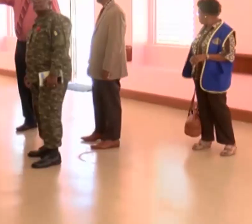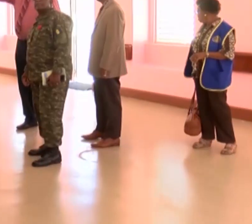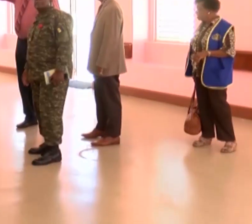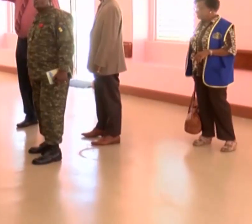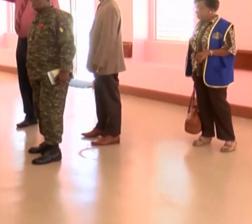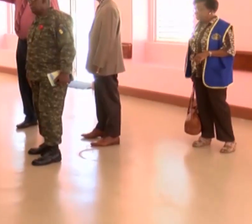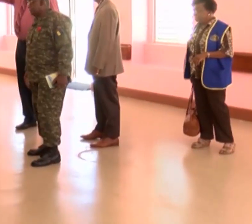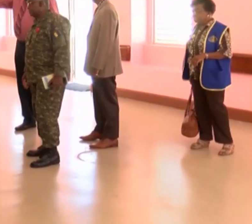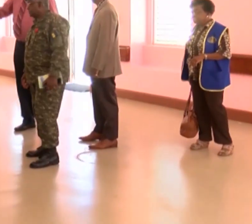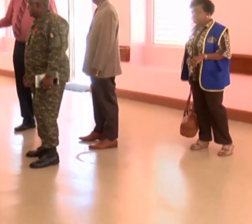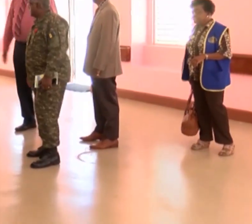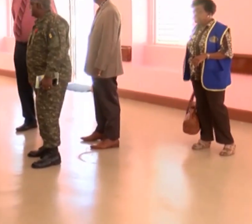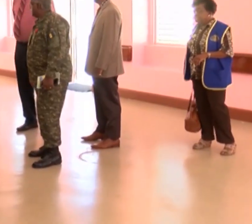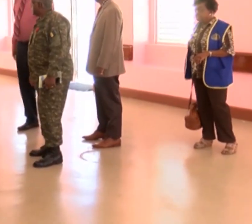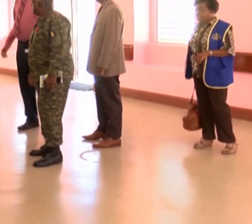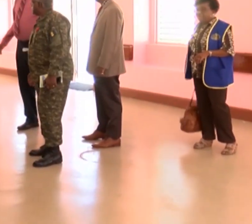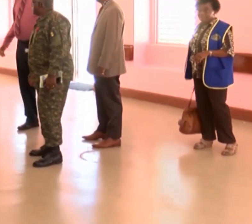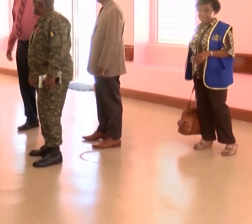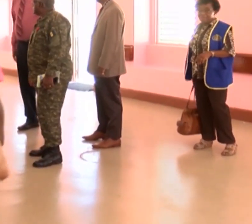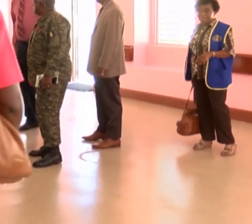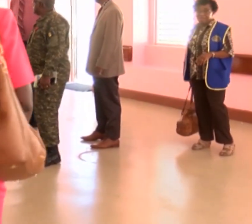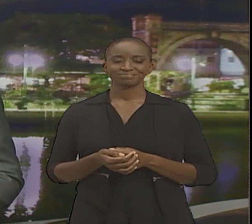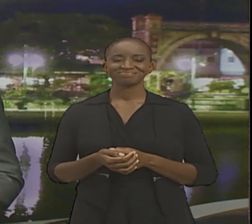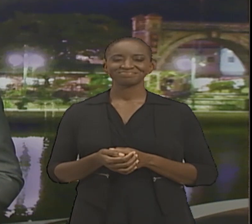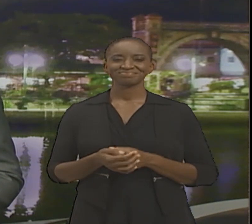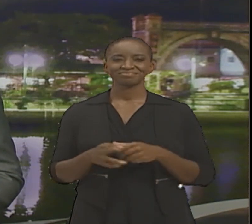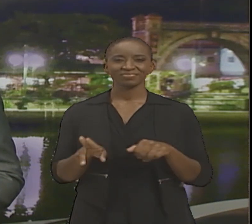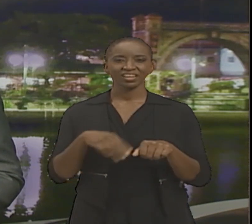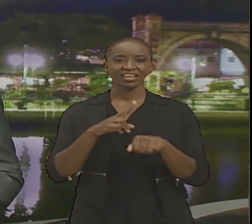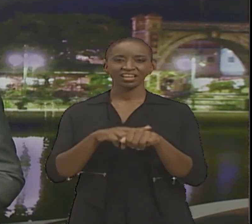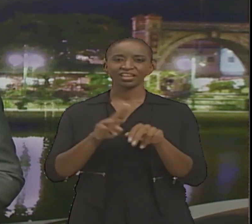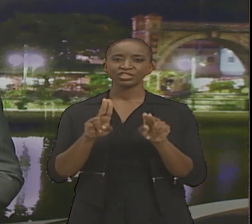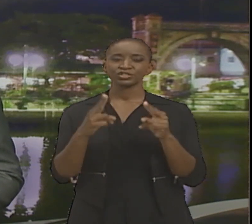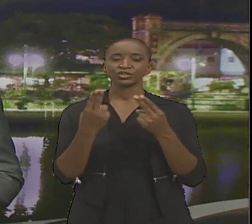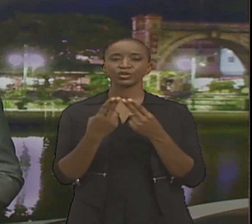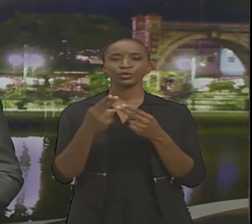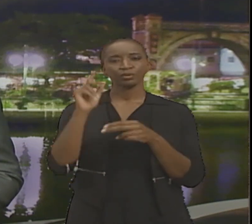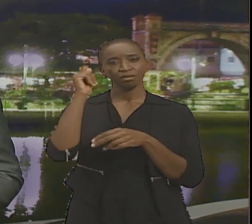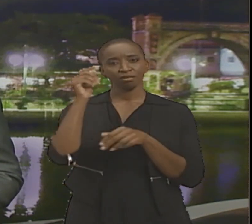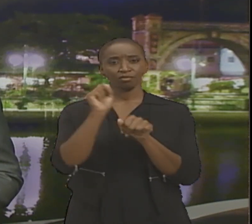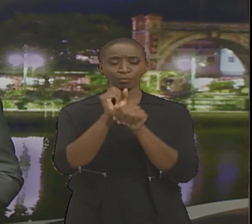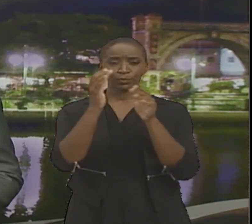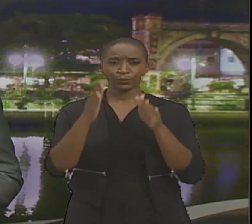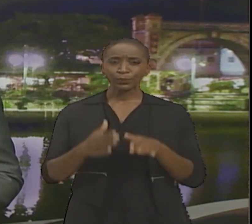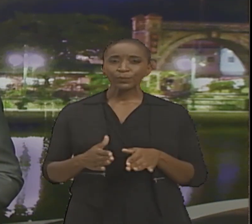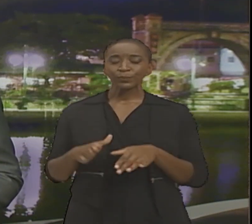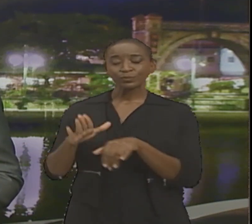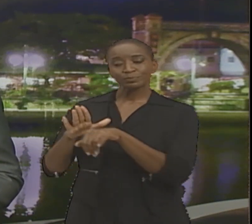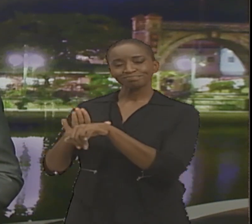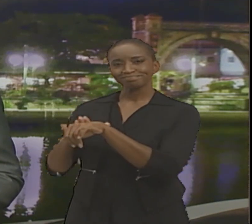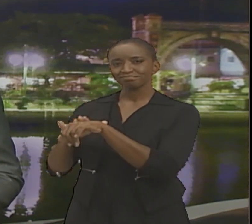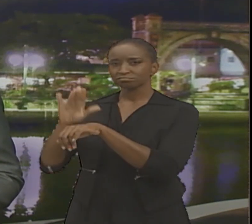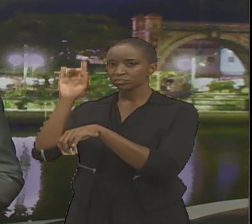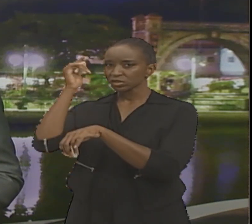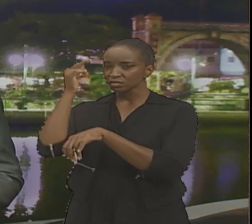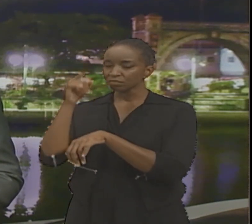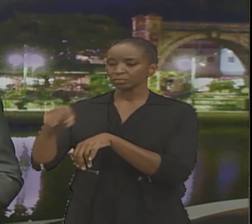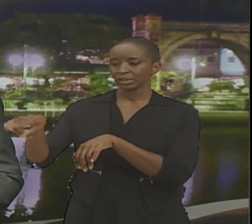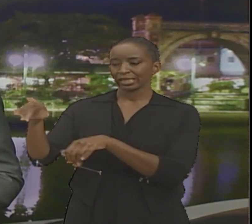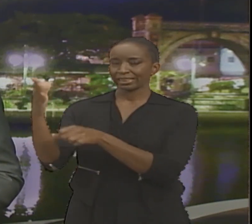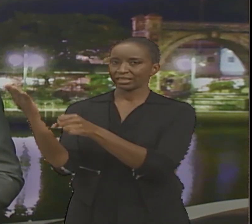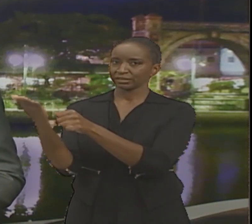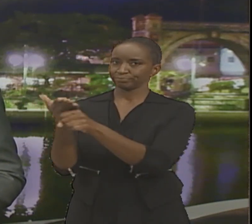facelifts. Rianne Phillips, Cbc News. The National Union of Public Workers has cautioned government about the effects of the